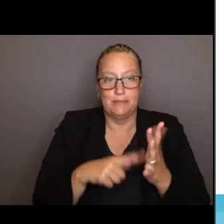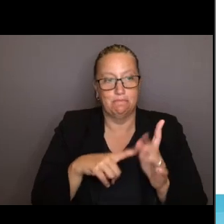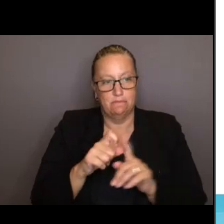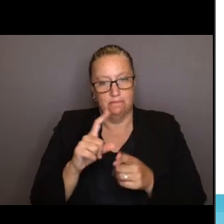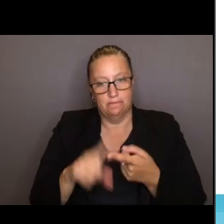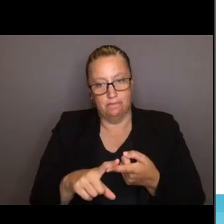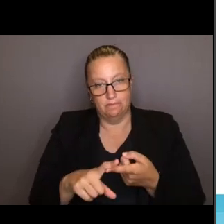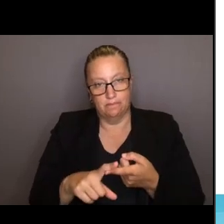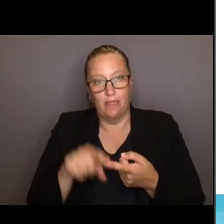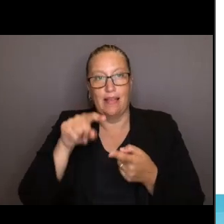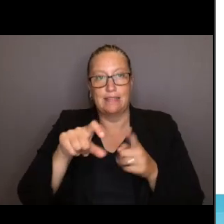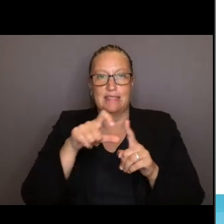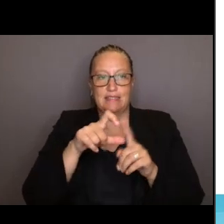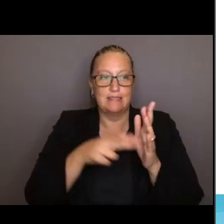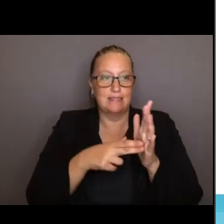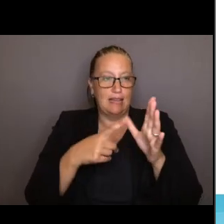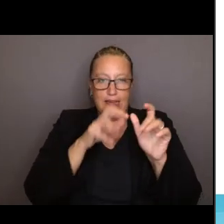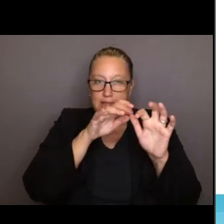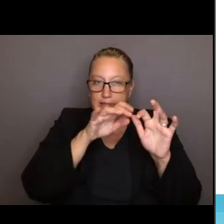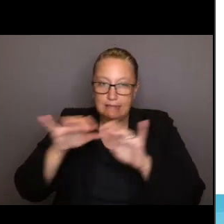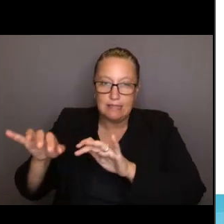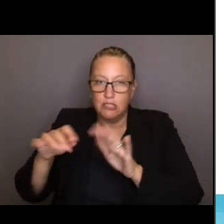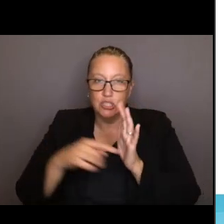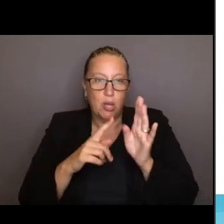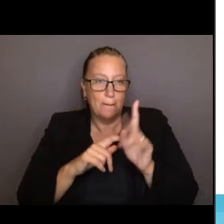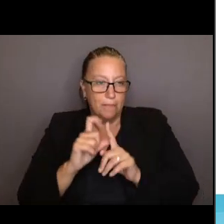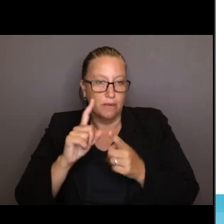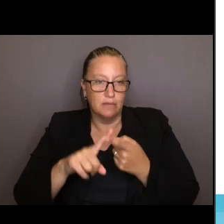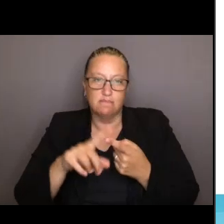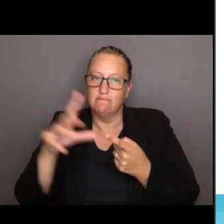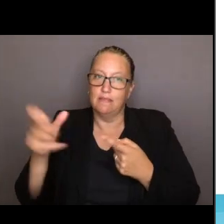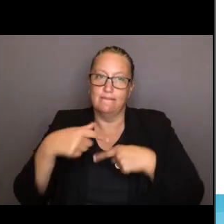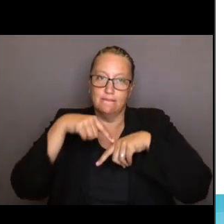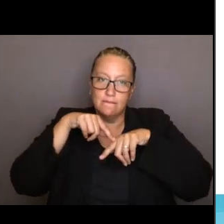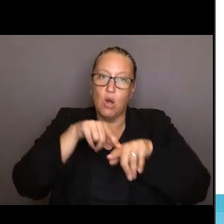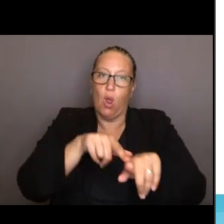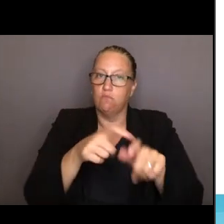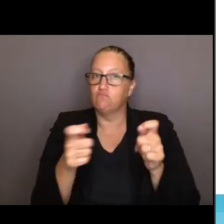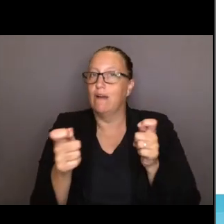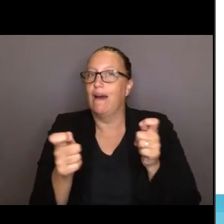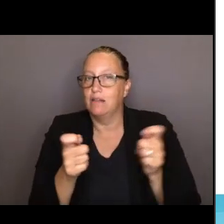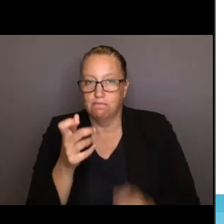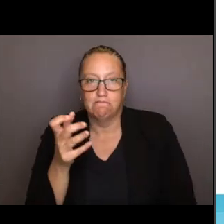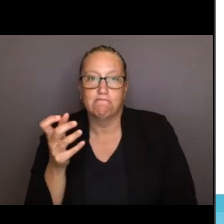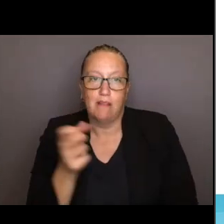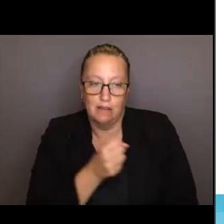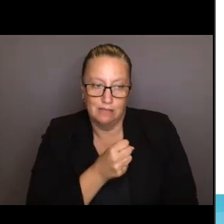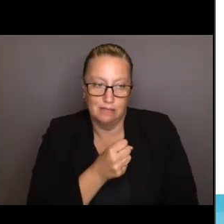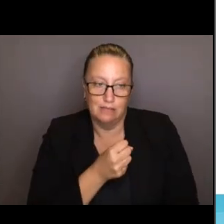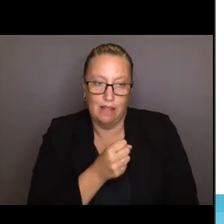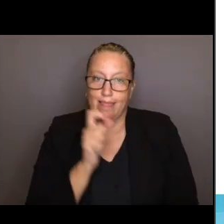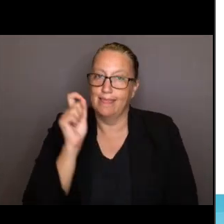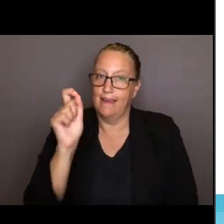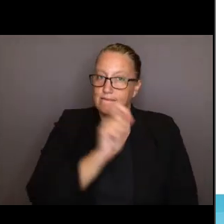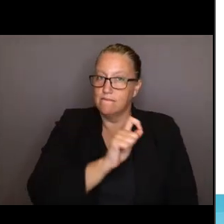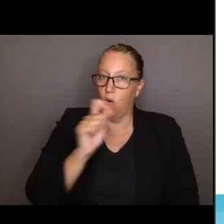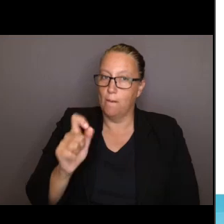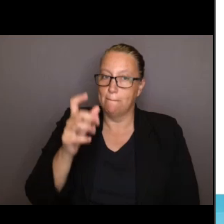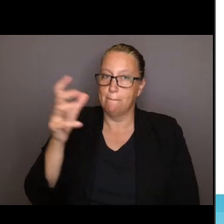That DNA typing does obviously have to be complied with the regulations. So therefore it needs to be in an